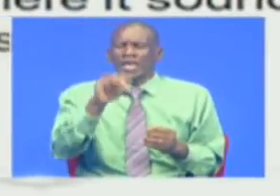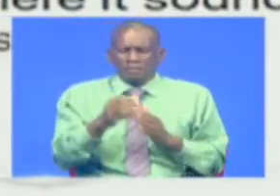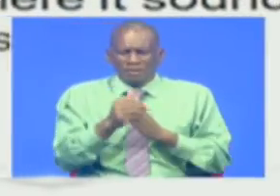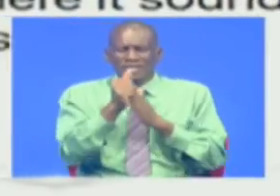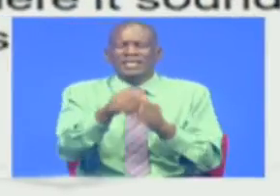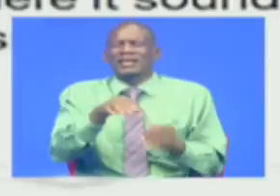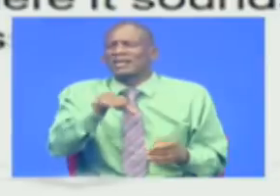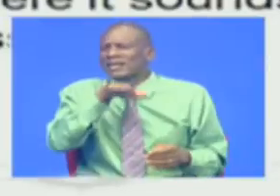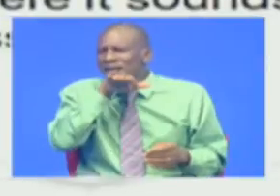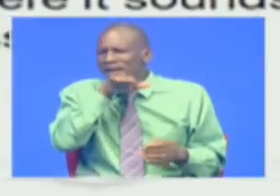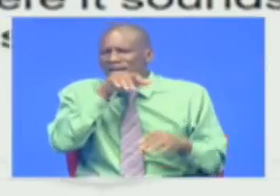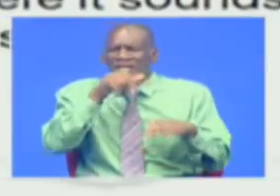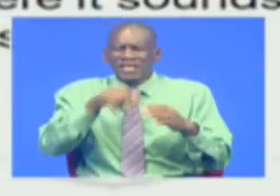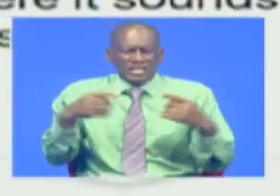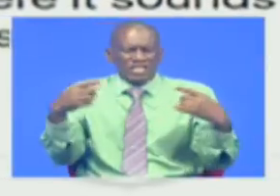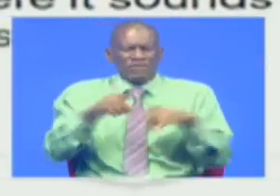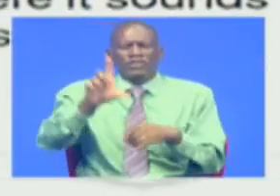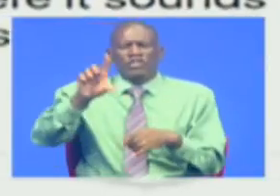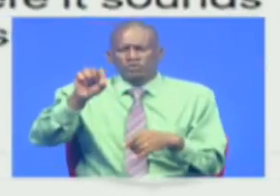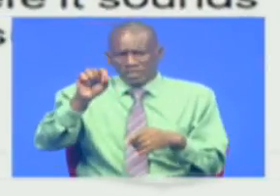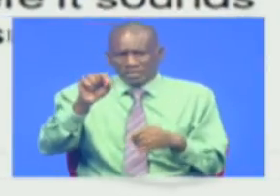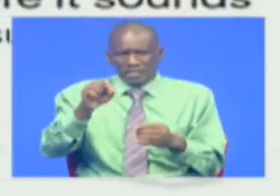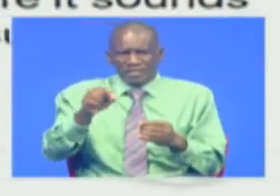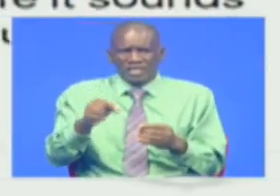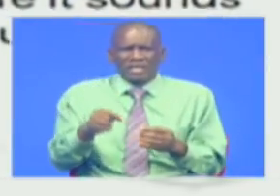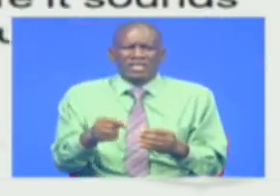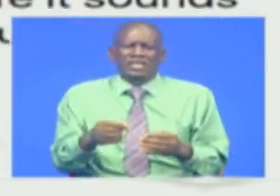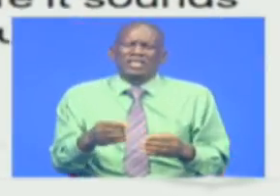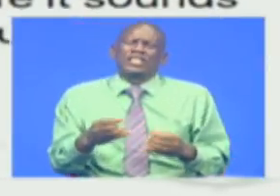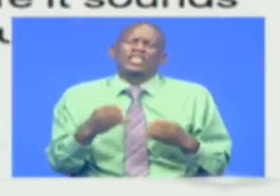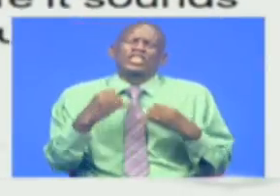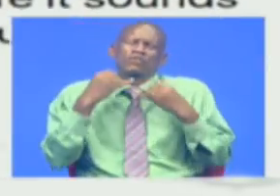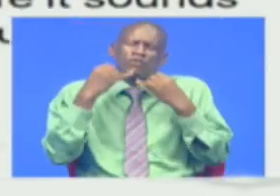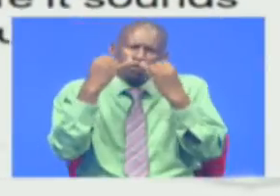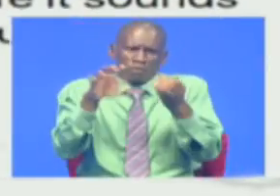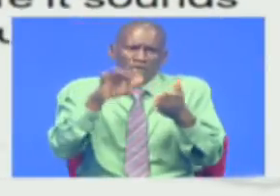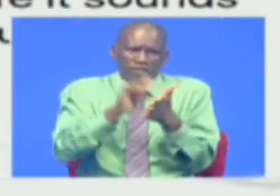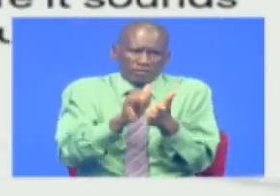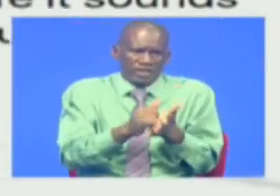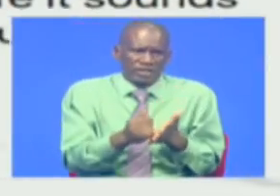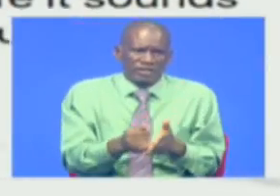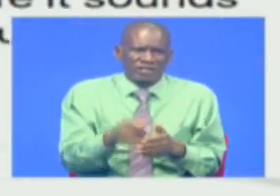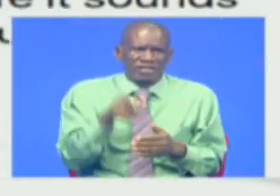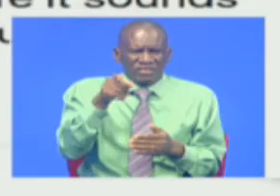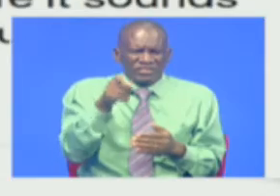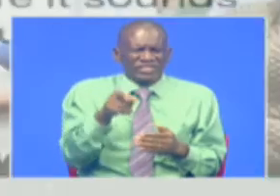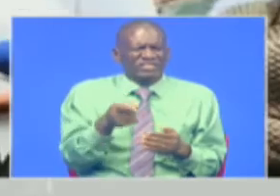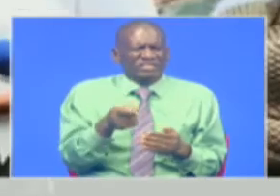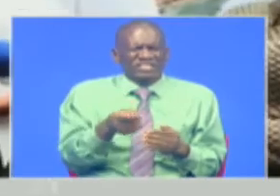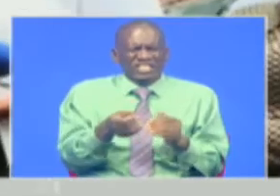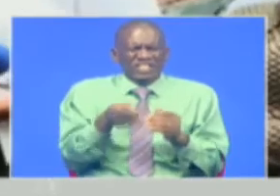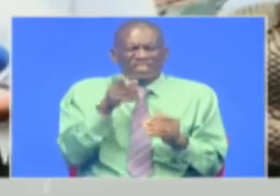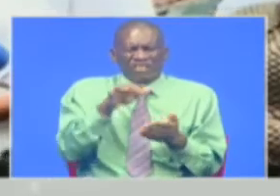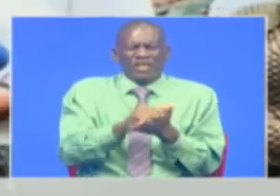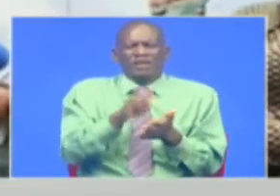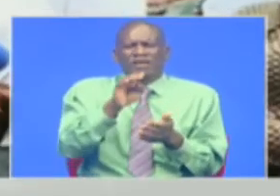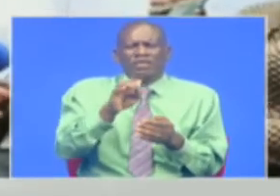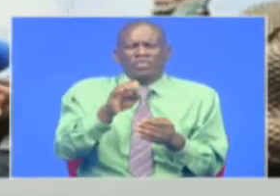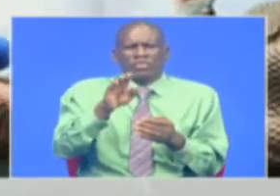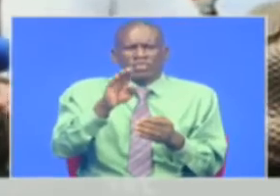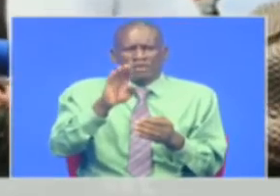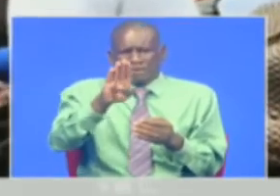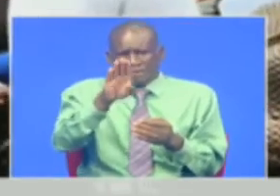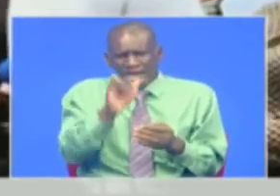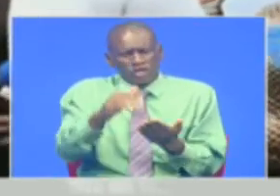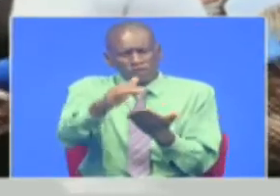Odinga, in a series of tweets, gave the biggest hint yet that that ship had already sailed. Can you start? Odinga